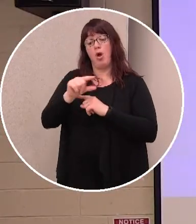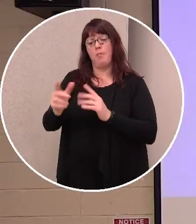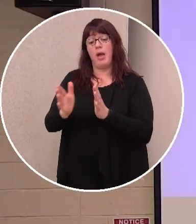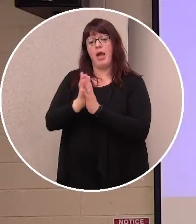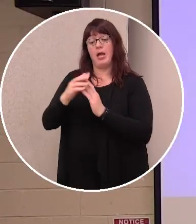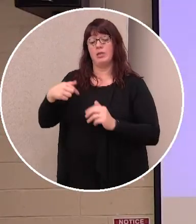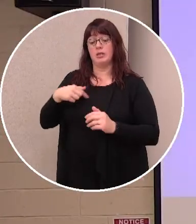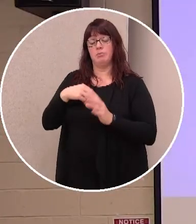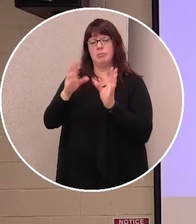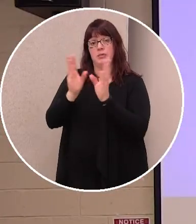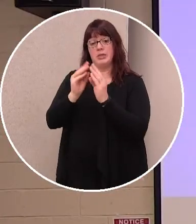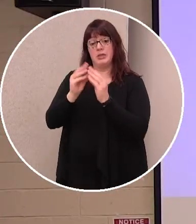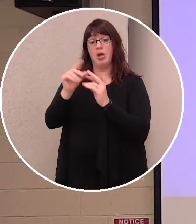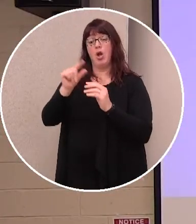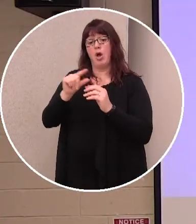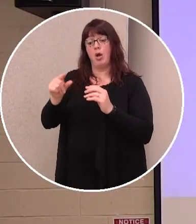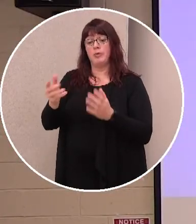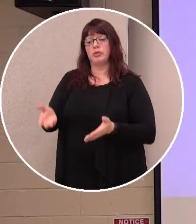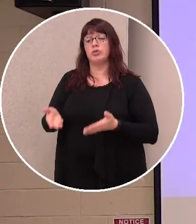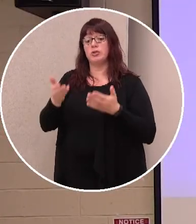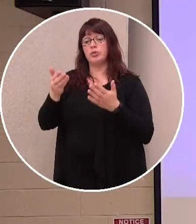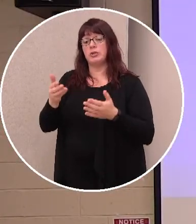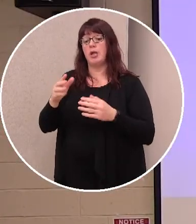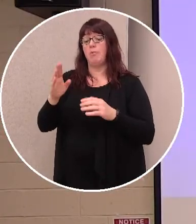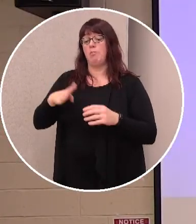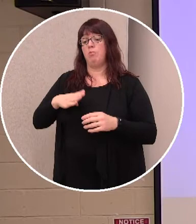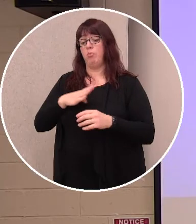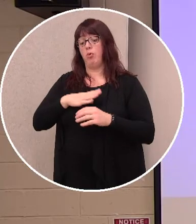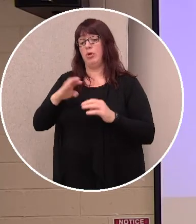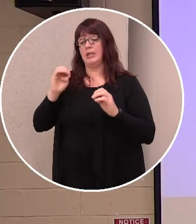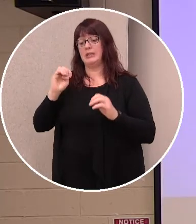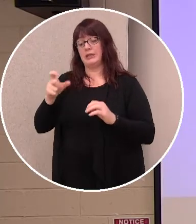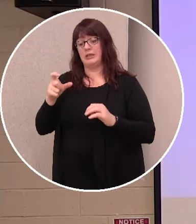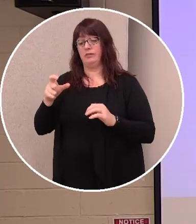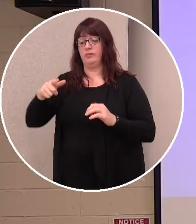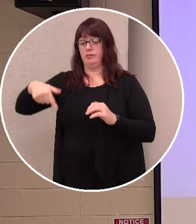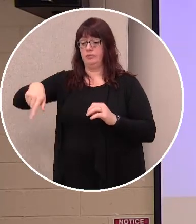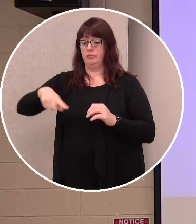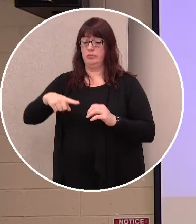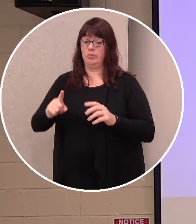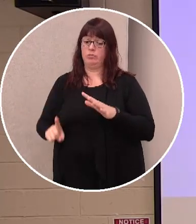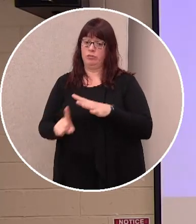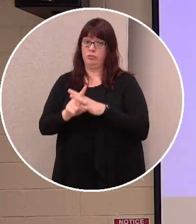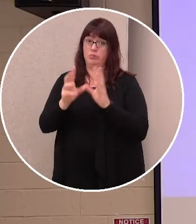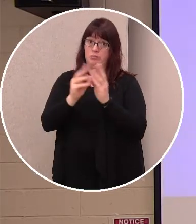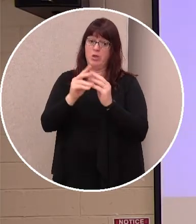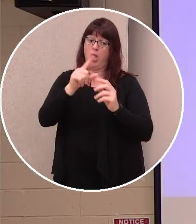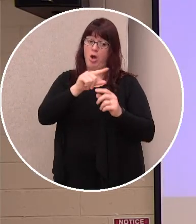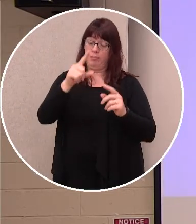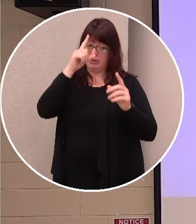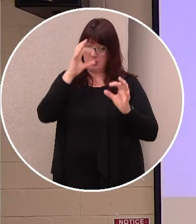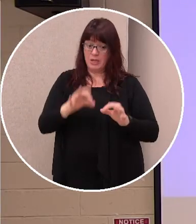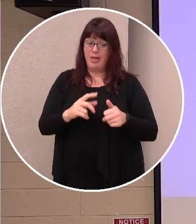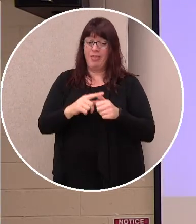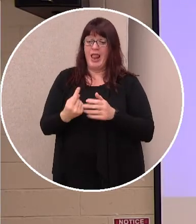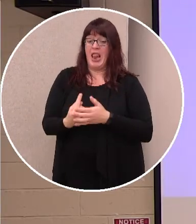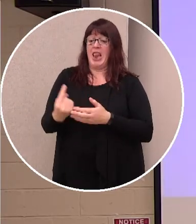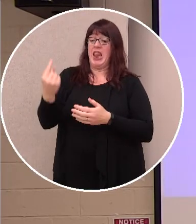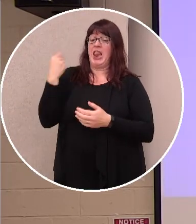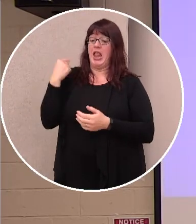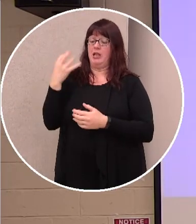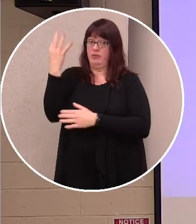for a meeting and they suggested the executive of the board be present at that meeting. That was their determination. On Friday of last